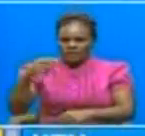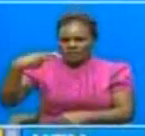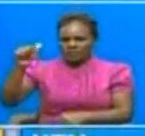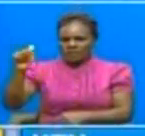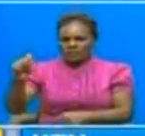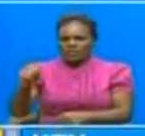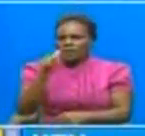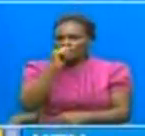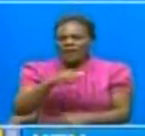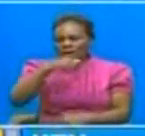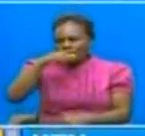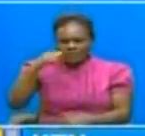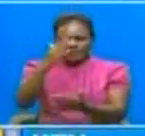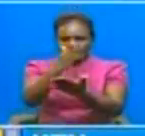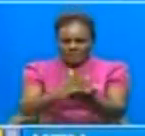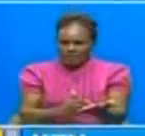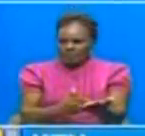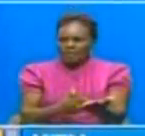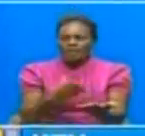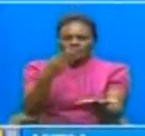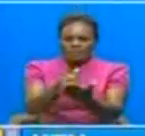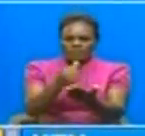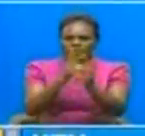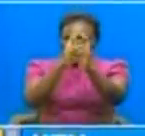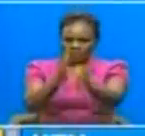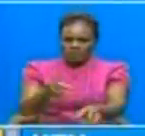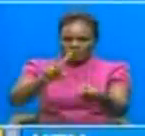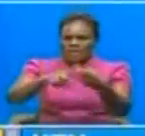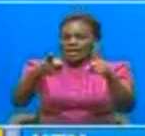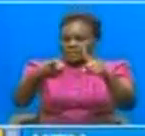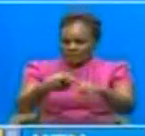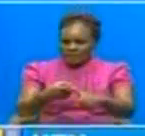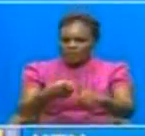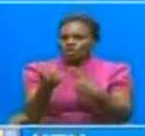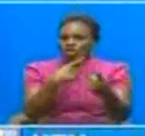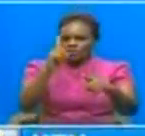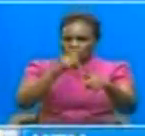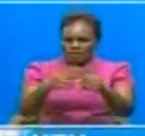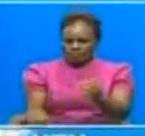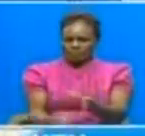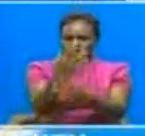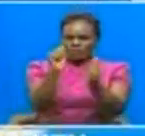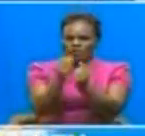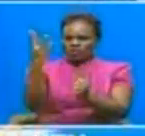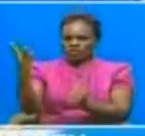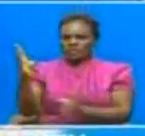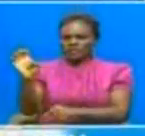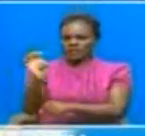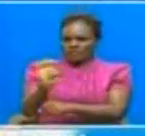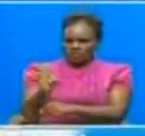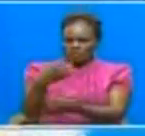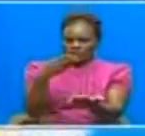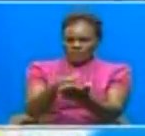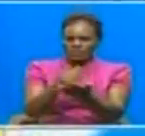Players in the private sector are upbeat about the growth of the financial reporting standards in the country. Speaking during the launch of the 14th edition of the